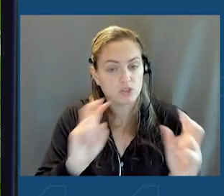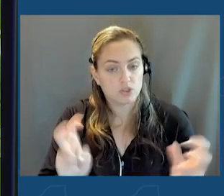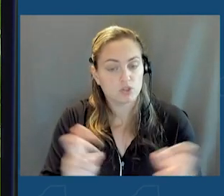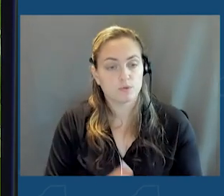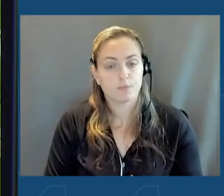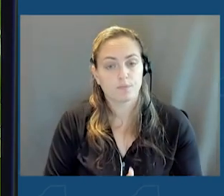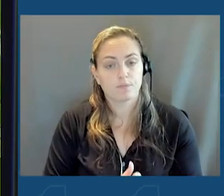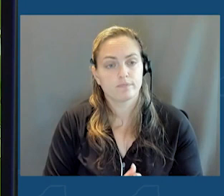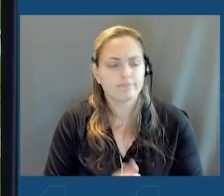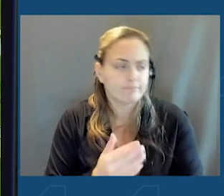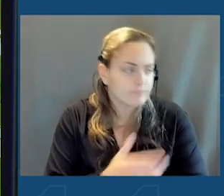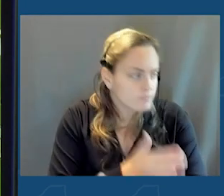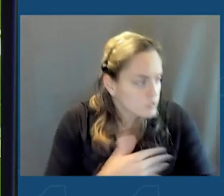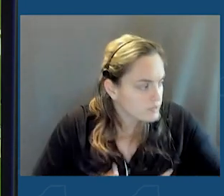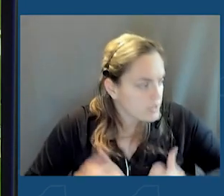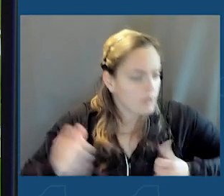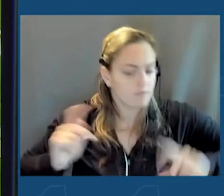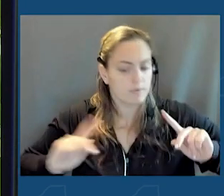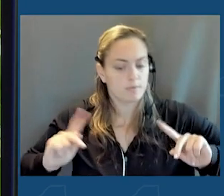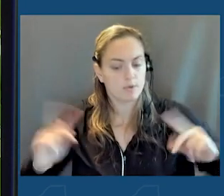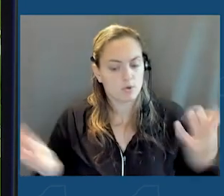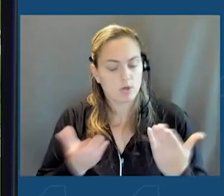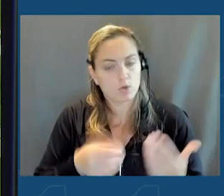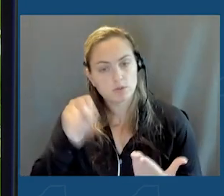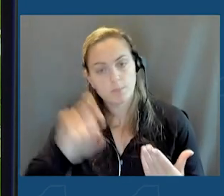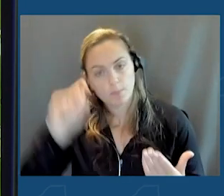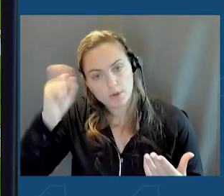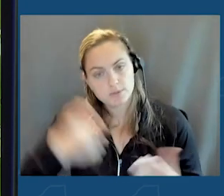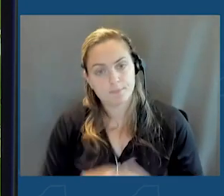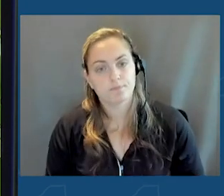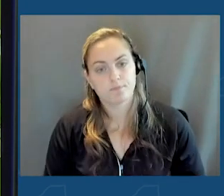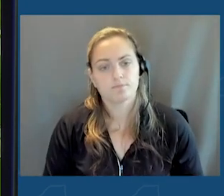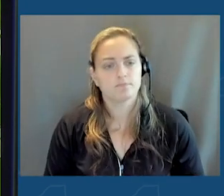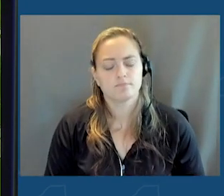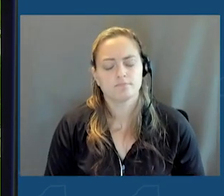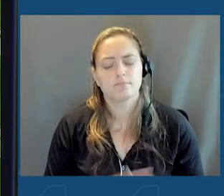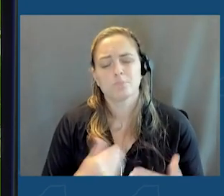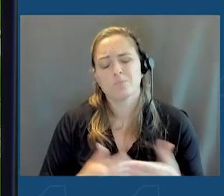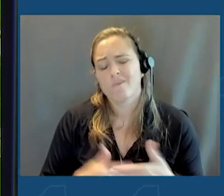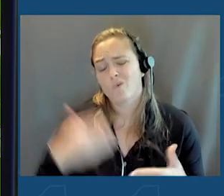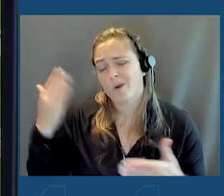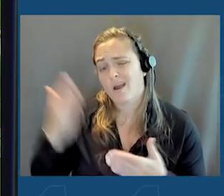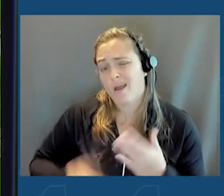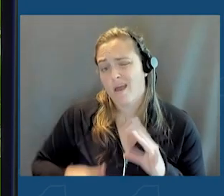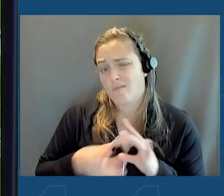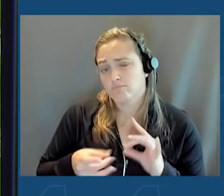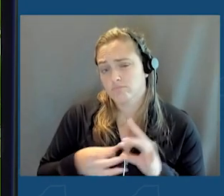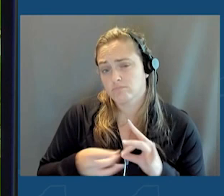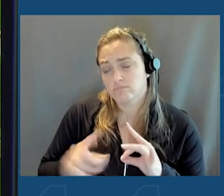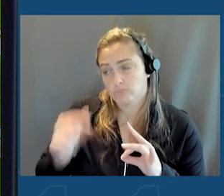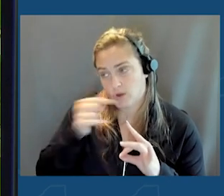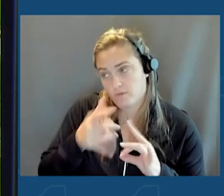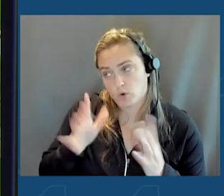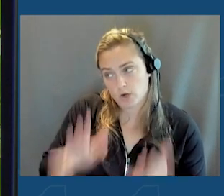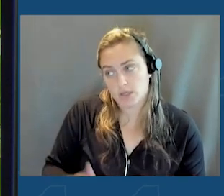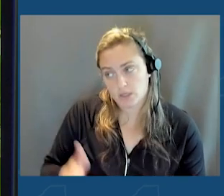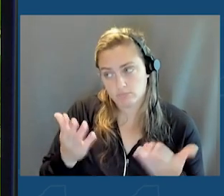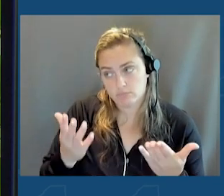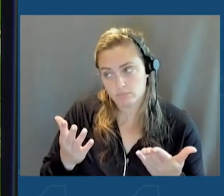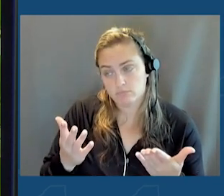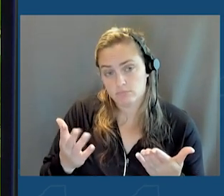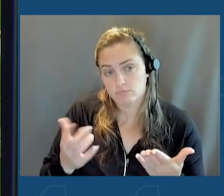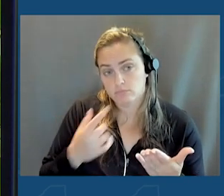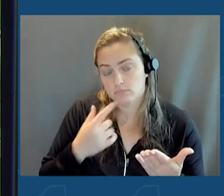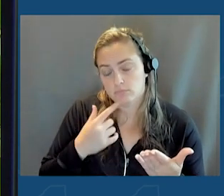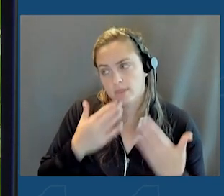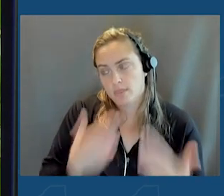improve the lives of the people of the South Bronx. Before I end my comments, Governor, I need to give a big shout out to your